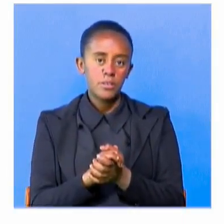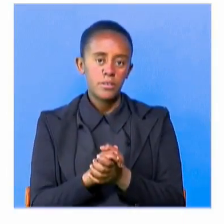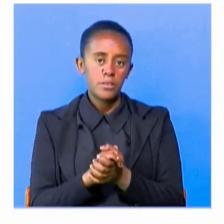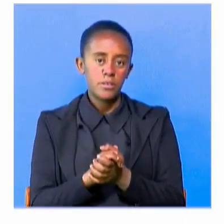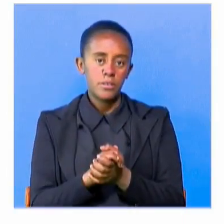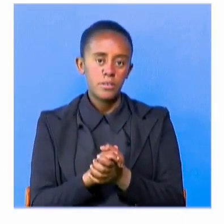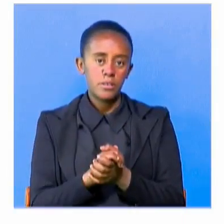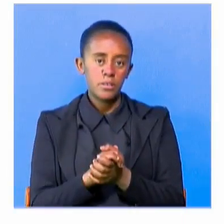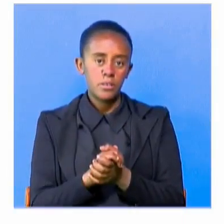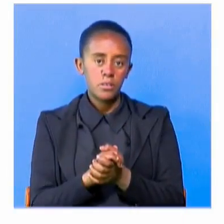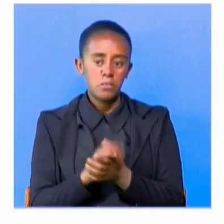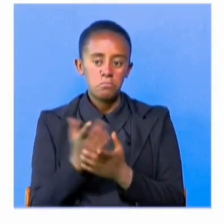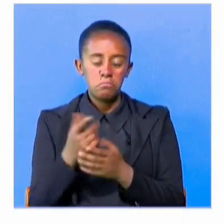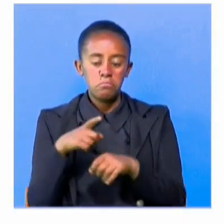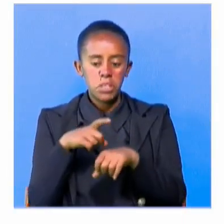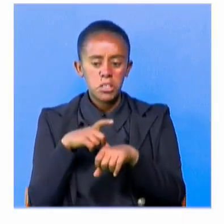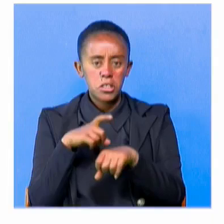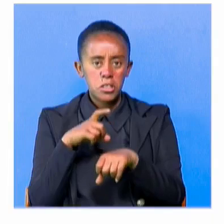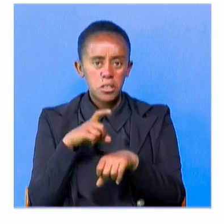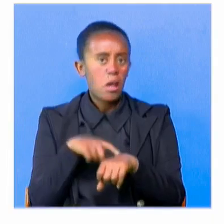on time.